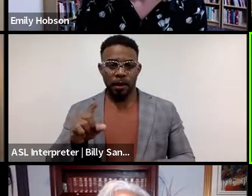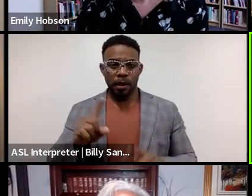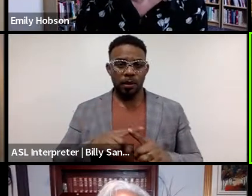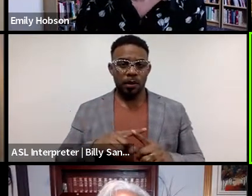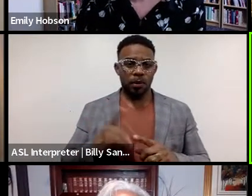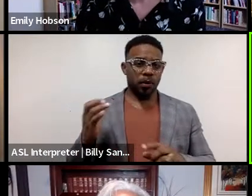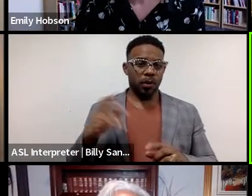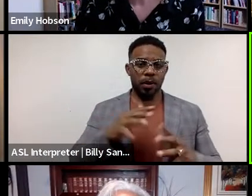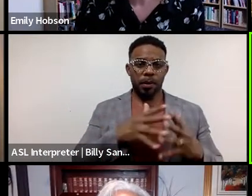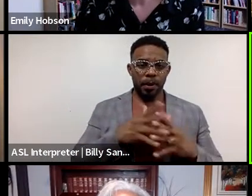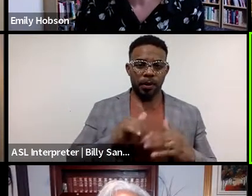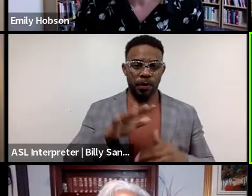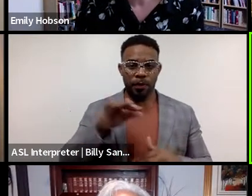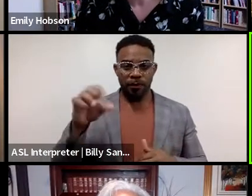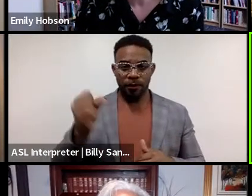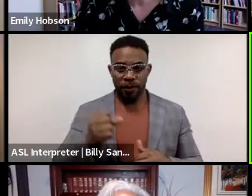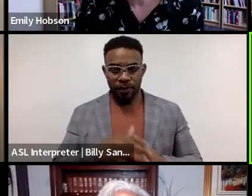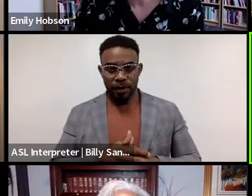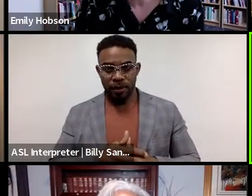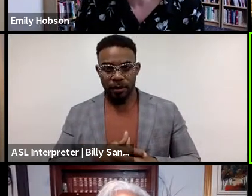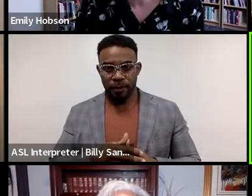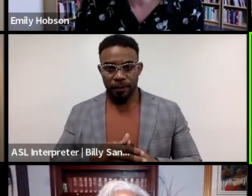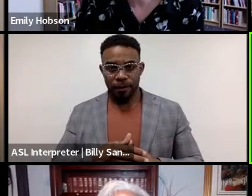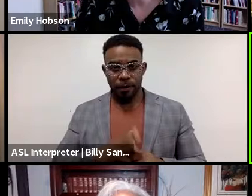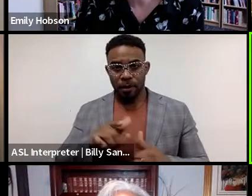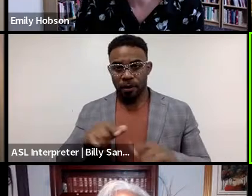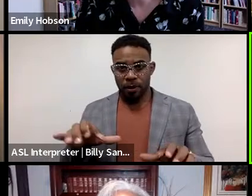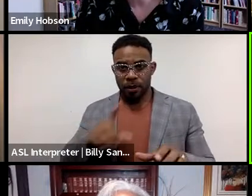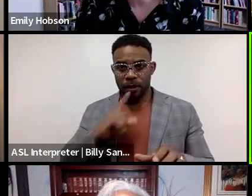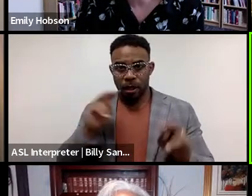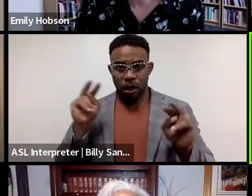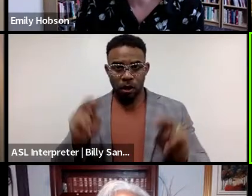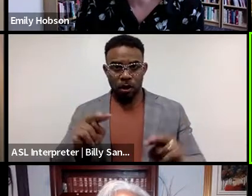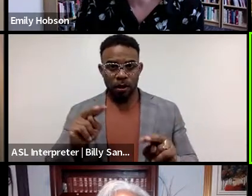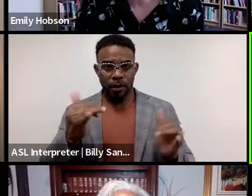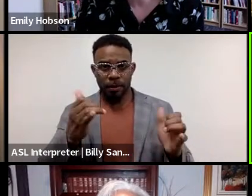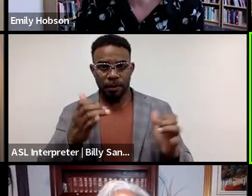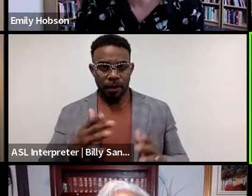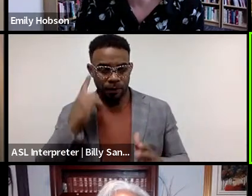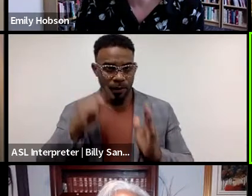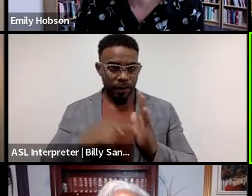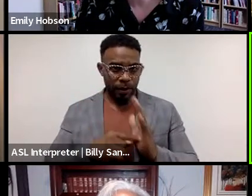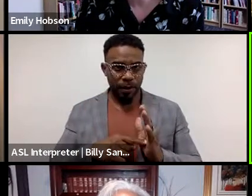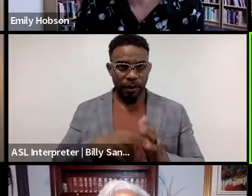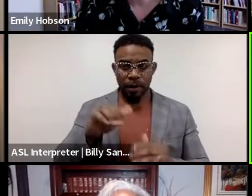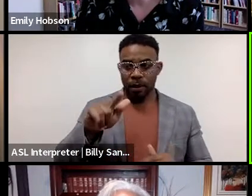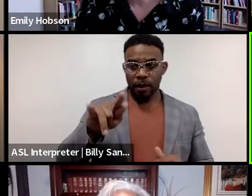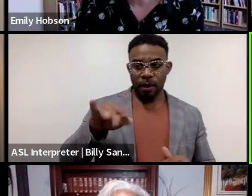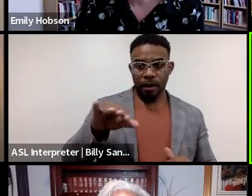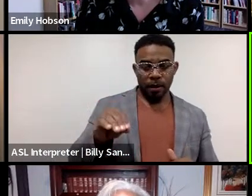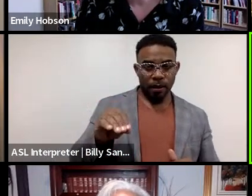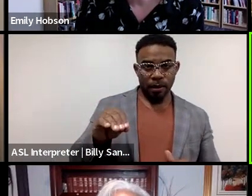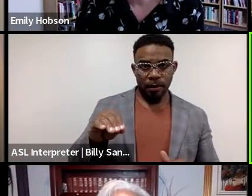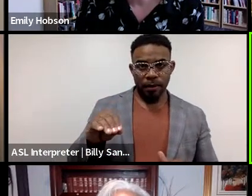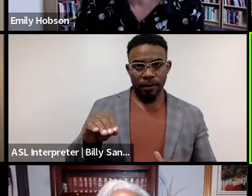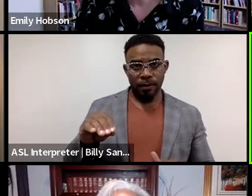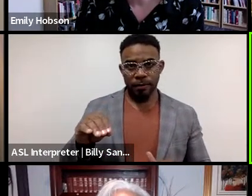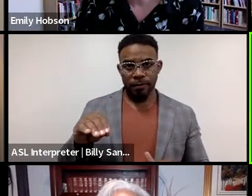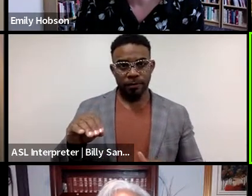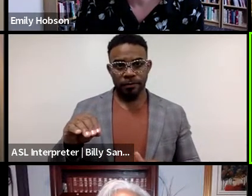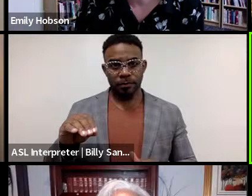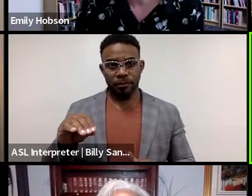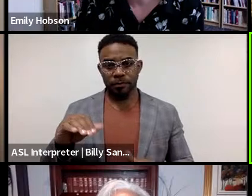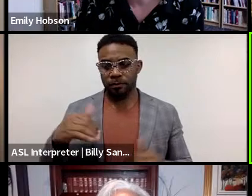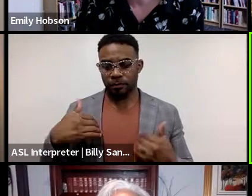return America to the 50s. And all you did is look at the players. For example, Alito was